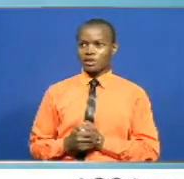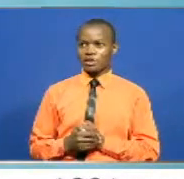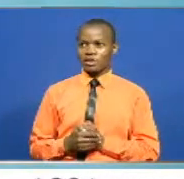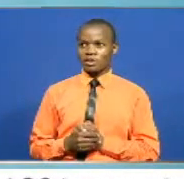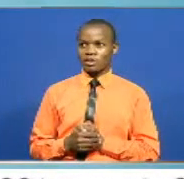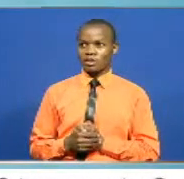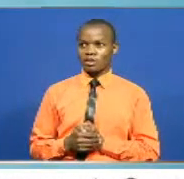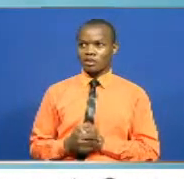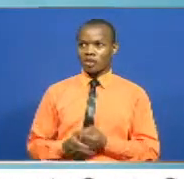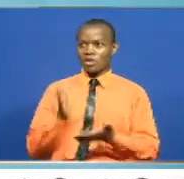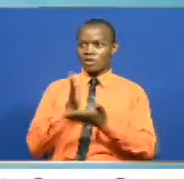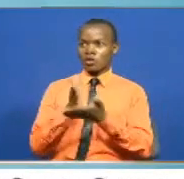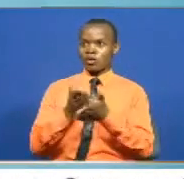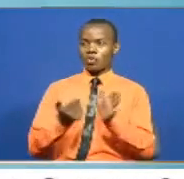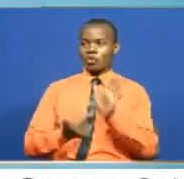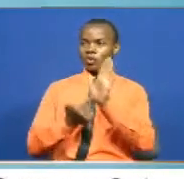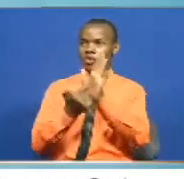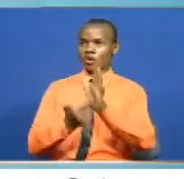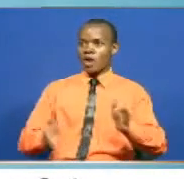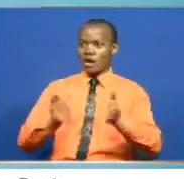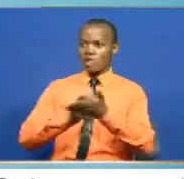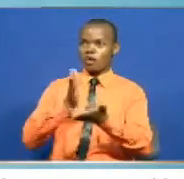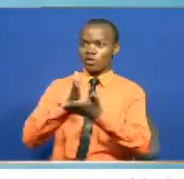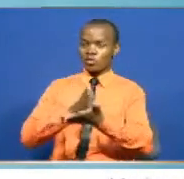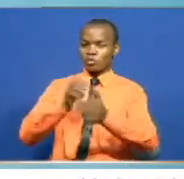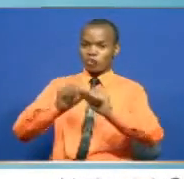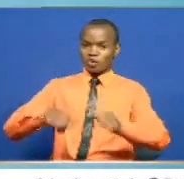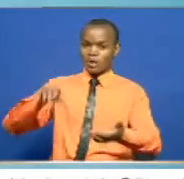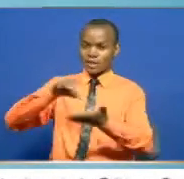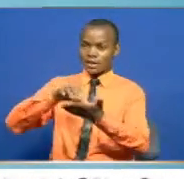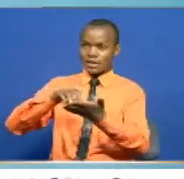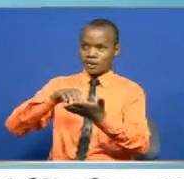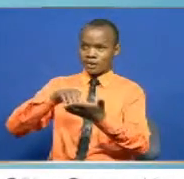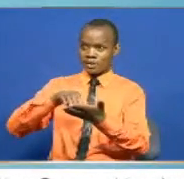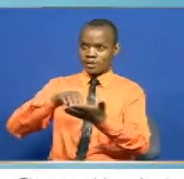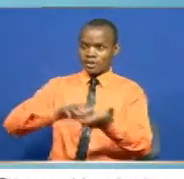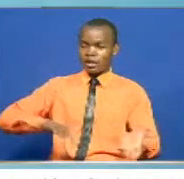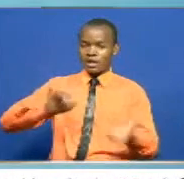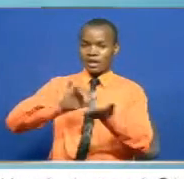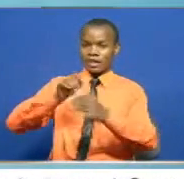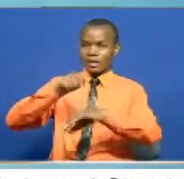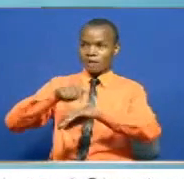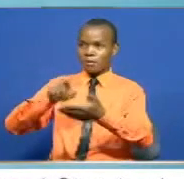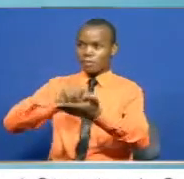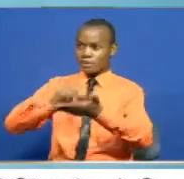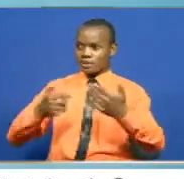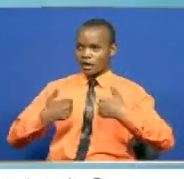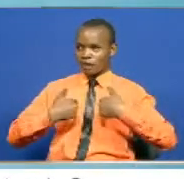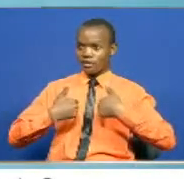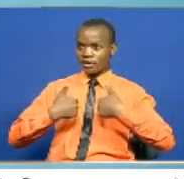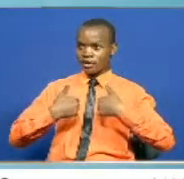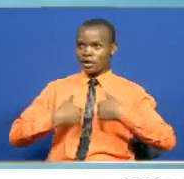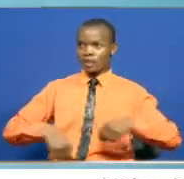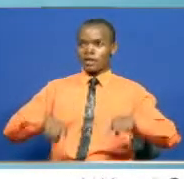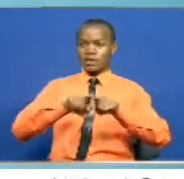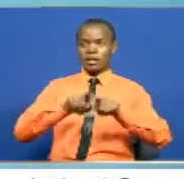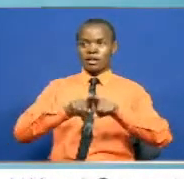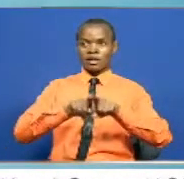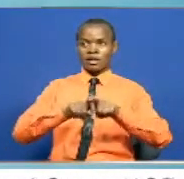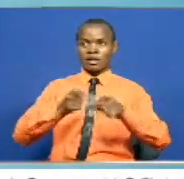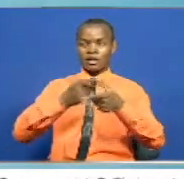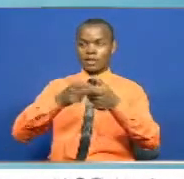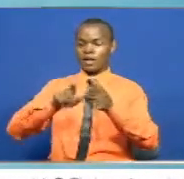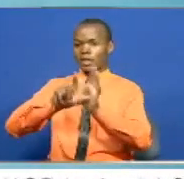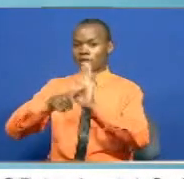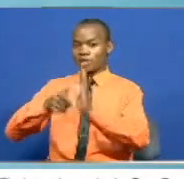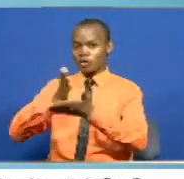it will show you and get on your case about every single mistake and everything. But over time, you come to realize it's